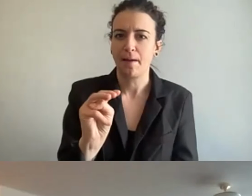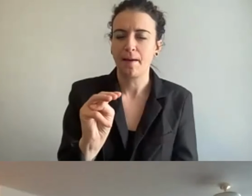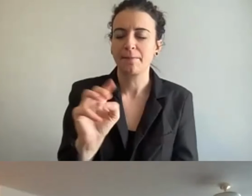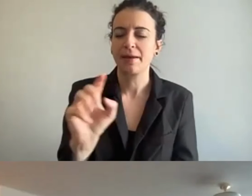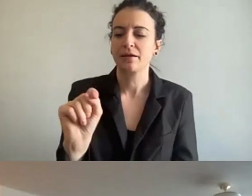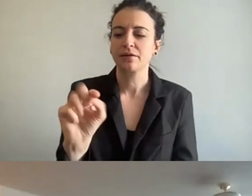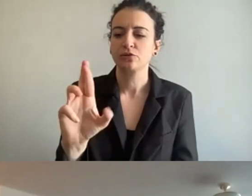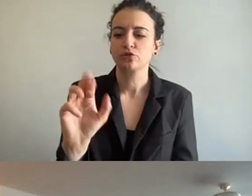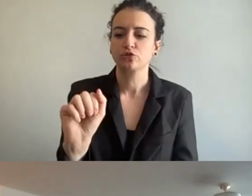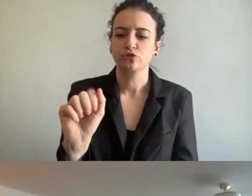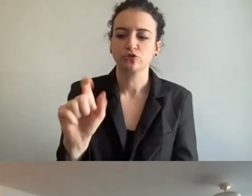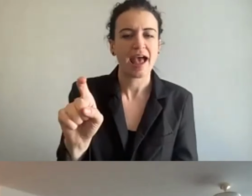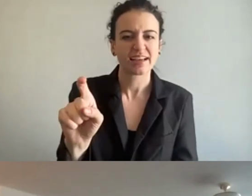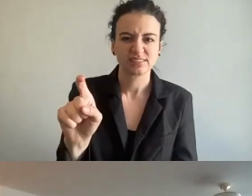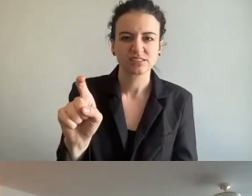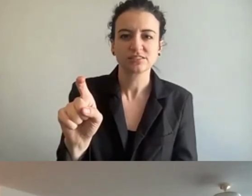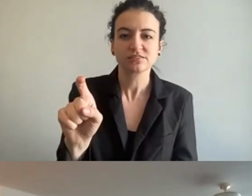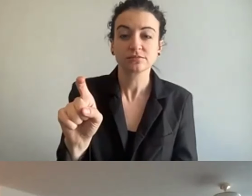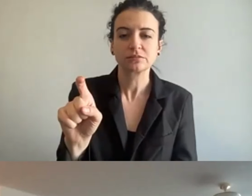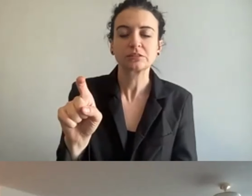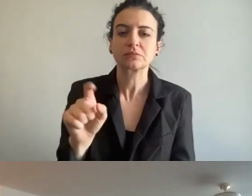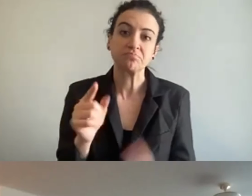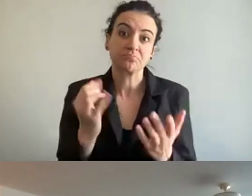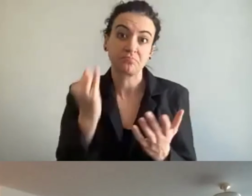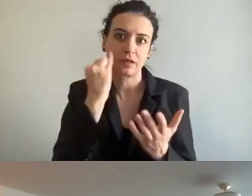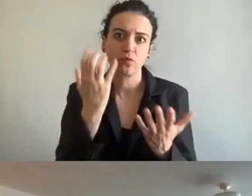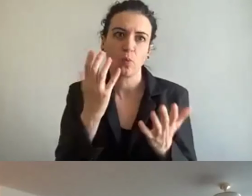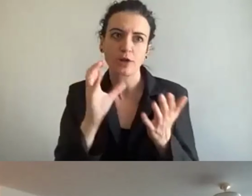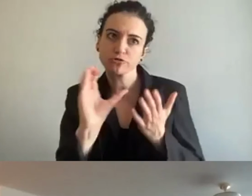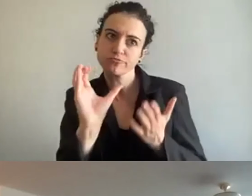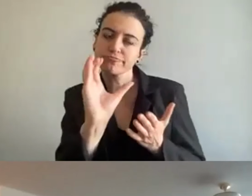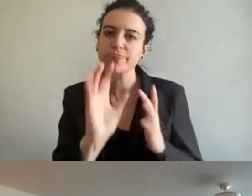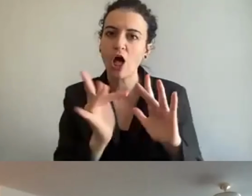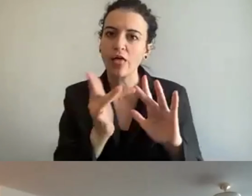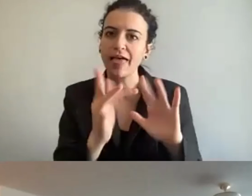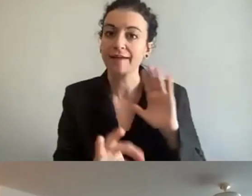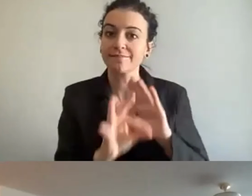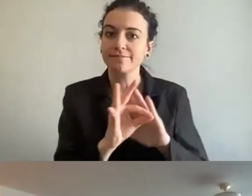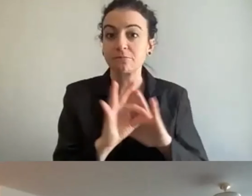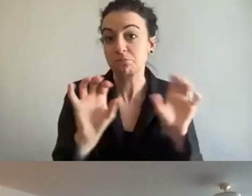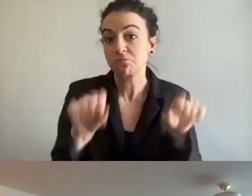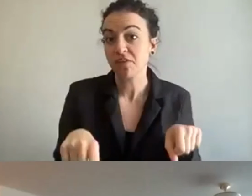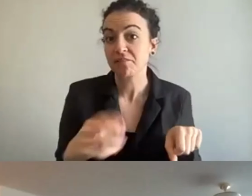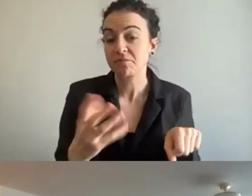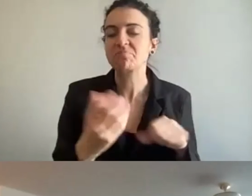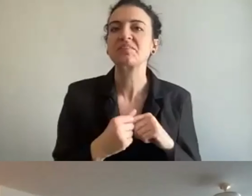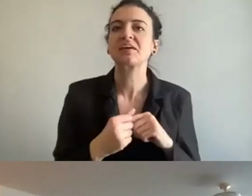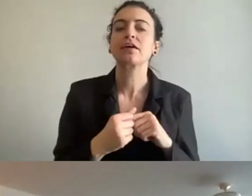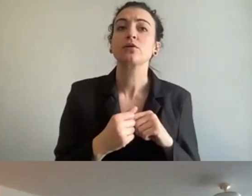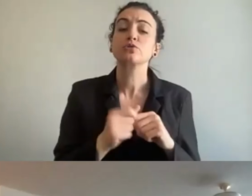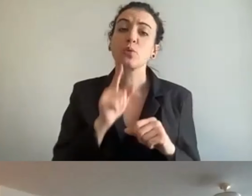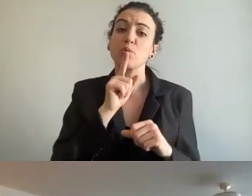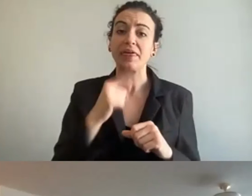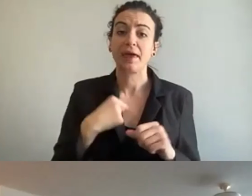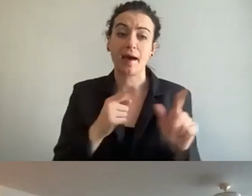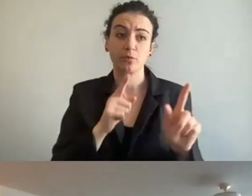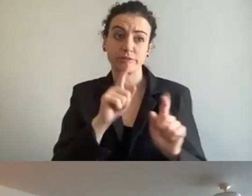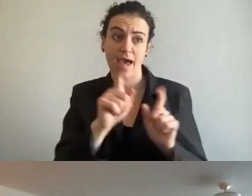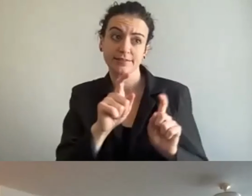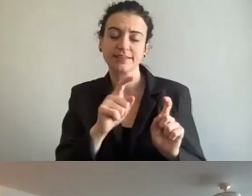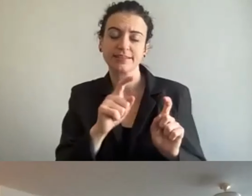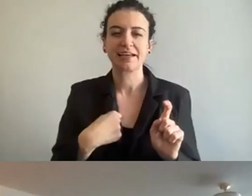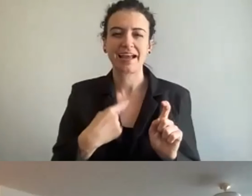look it up. And I got the answer basically when I asked for it. I'm like, this thing